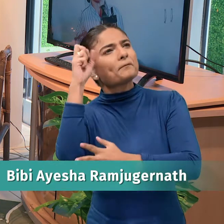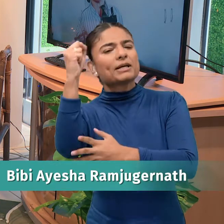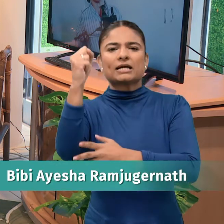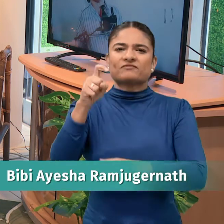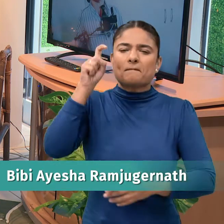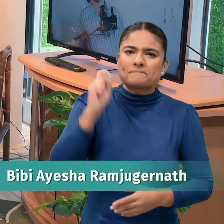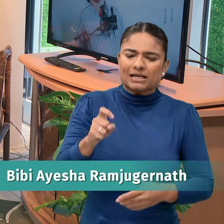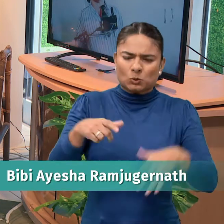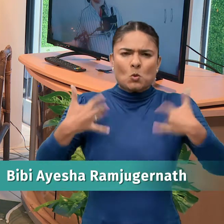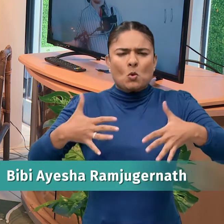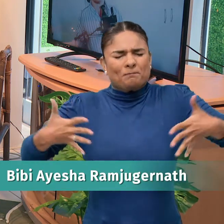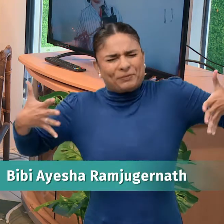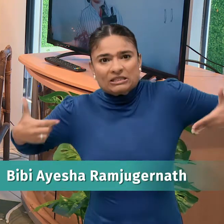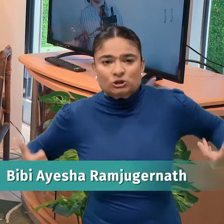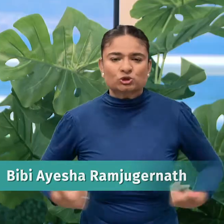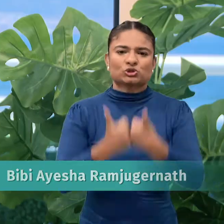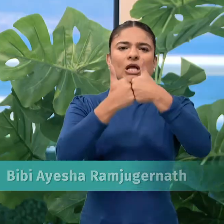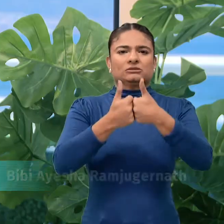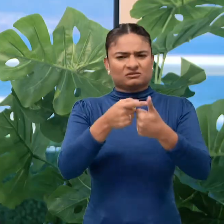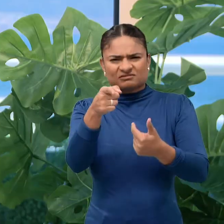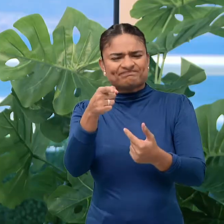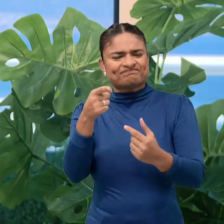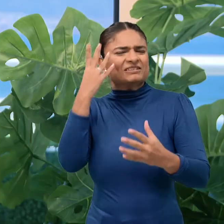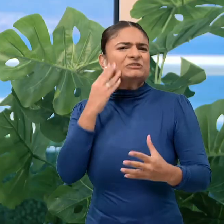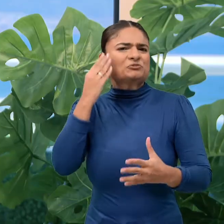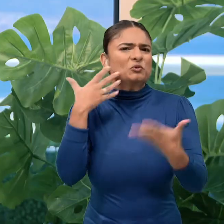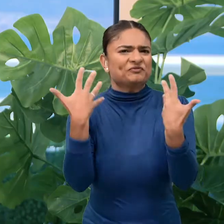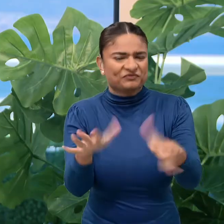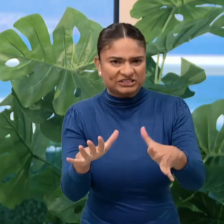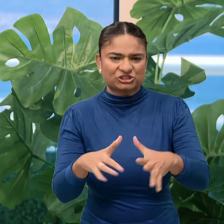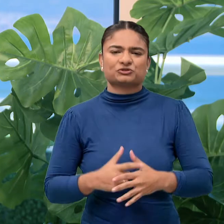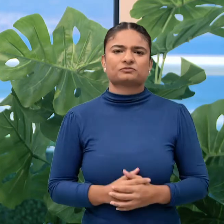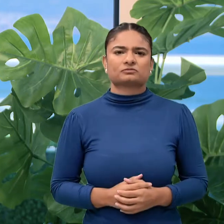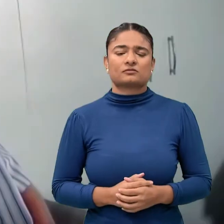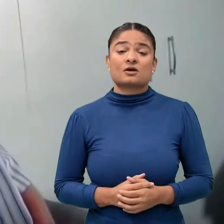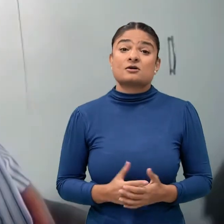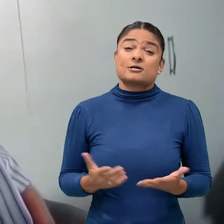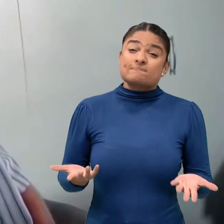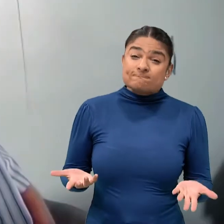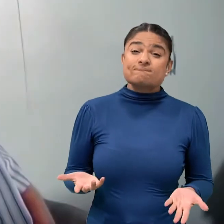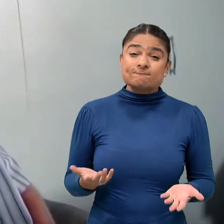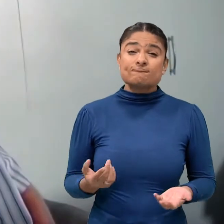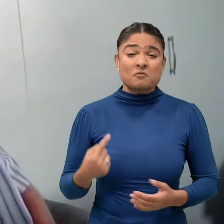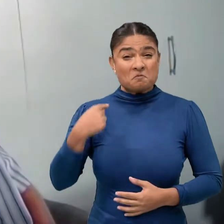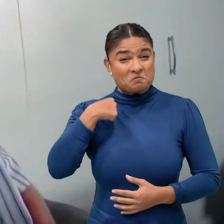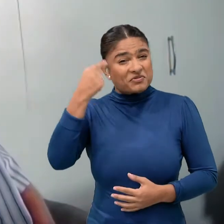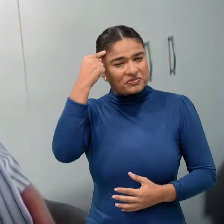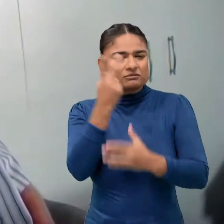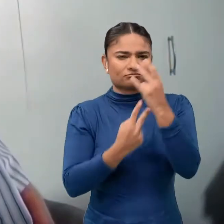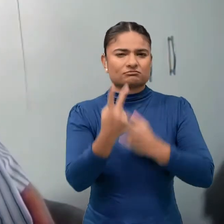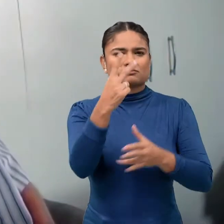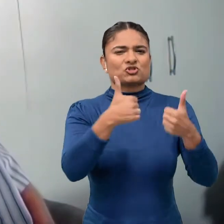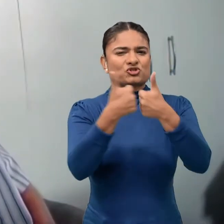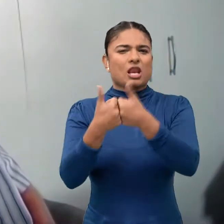do you believe is the biggest challenge faced by persons with disabilities in South Africa? So I've always looked at it, there's a kind of a dual